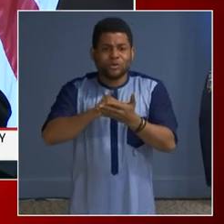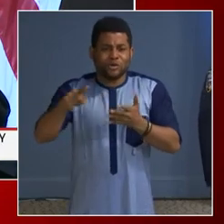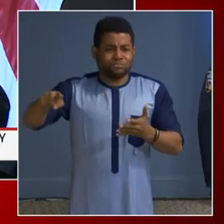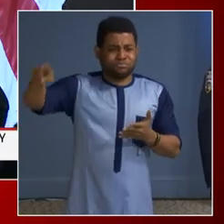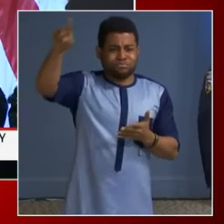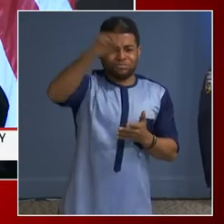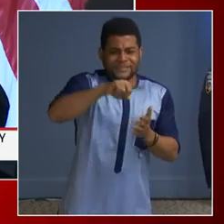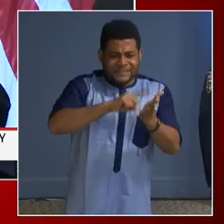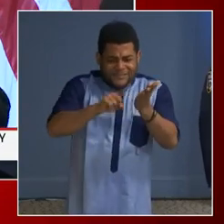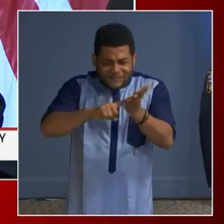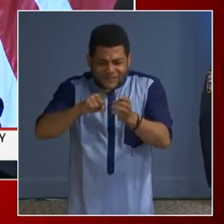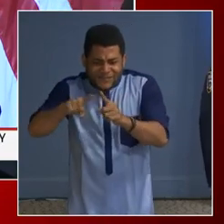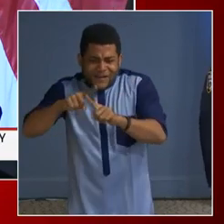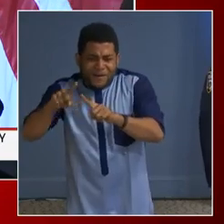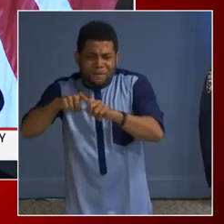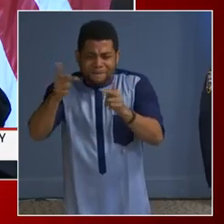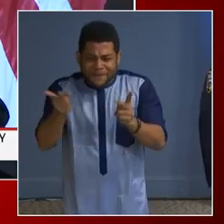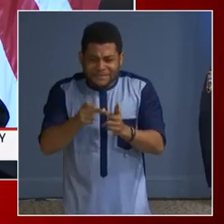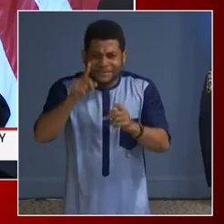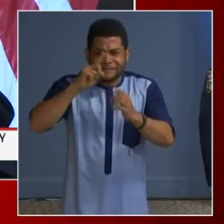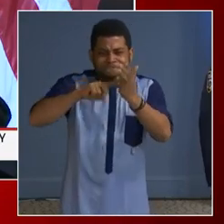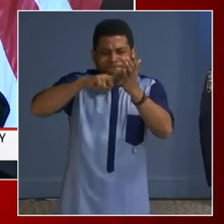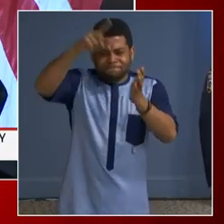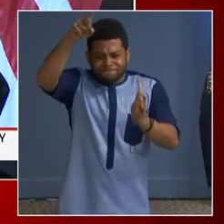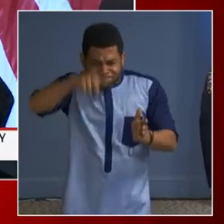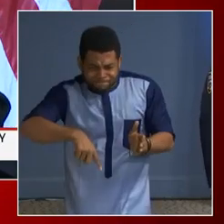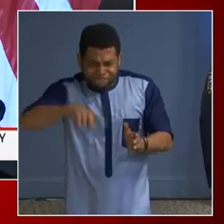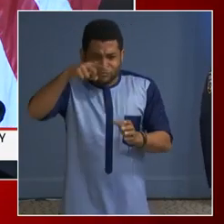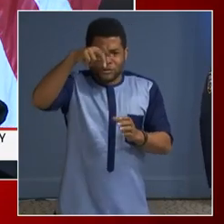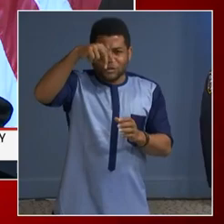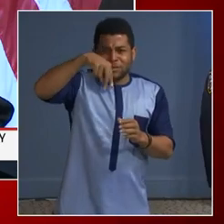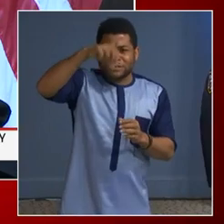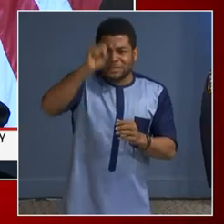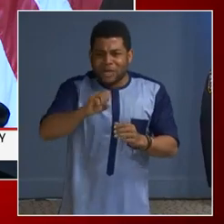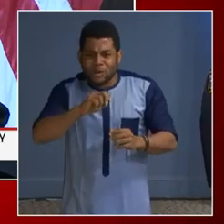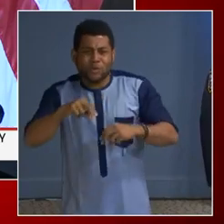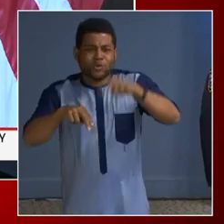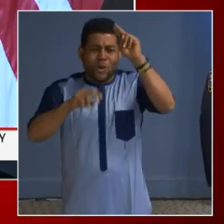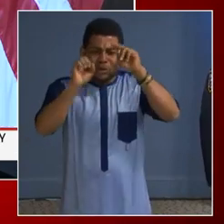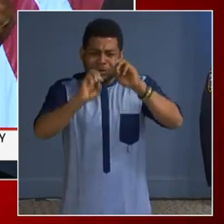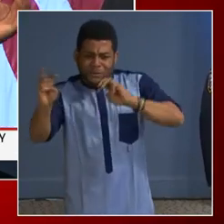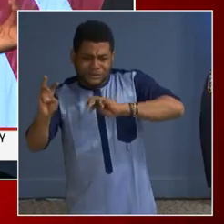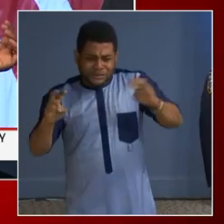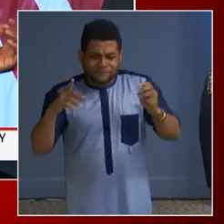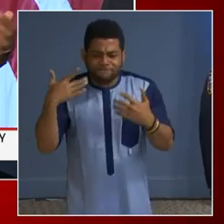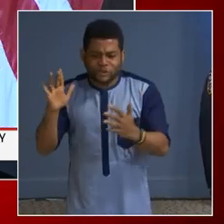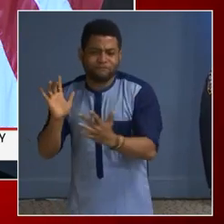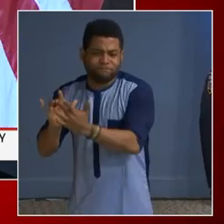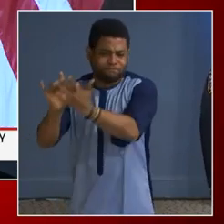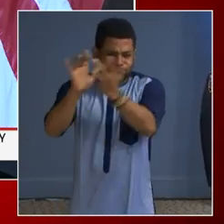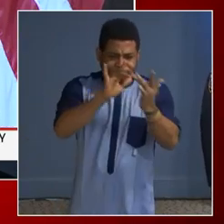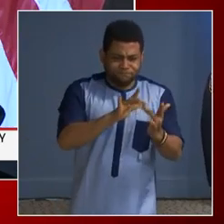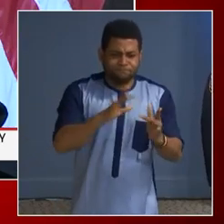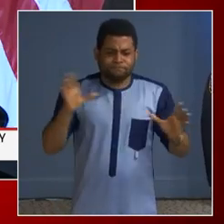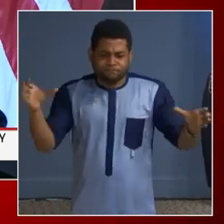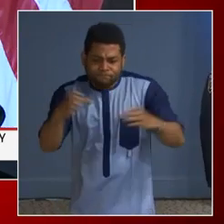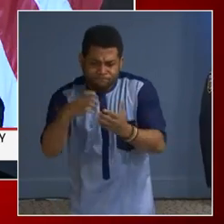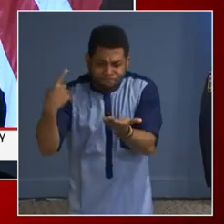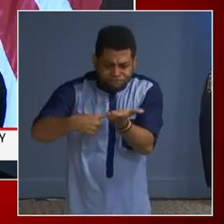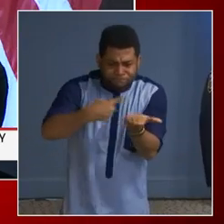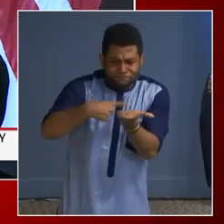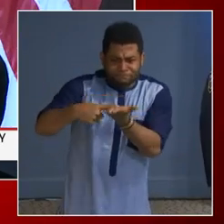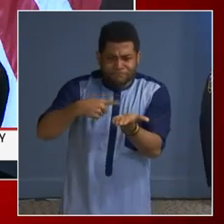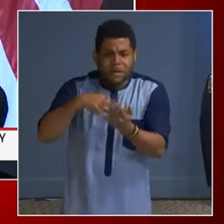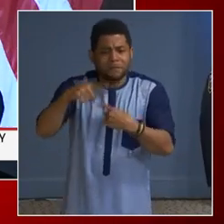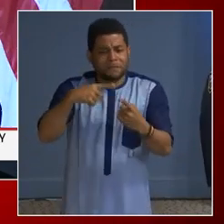as well as some of our other law enforcement partners up and down the East Coast. Through our partners at the ATF, there